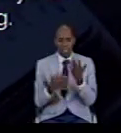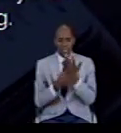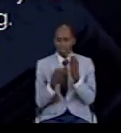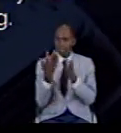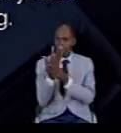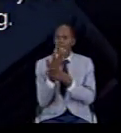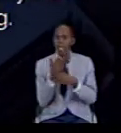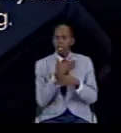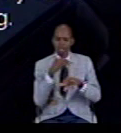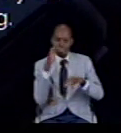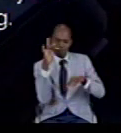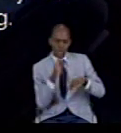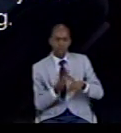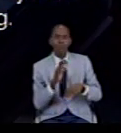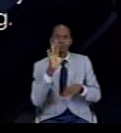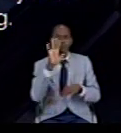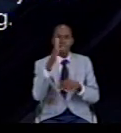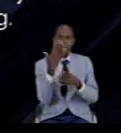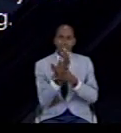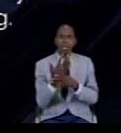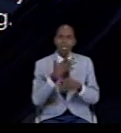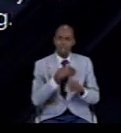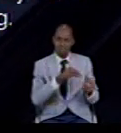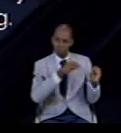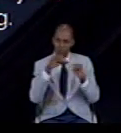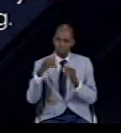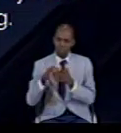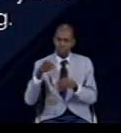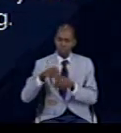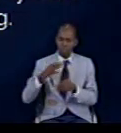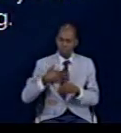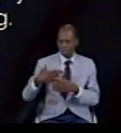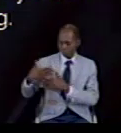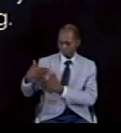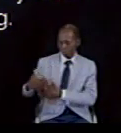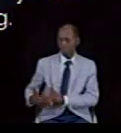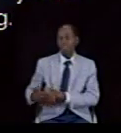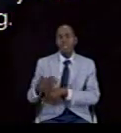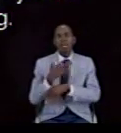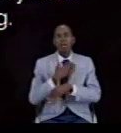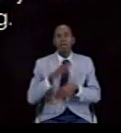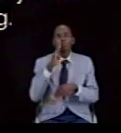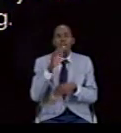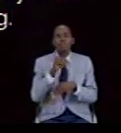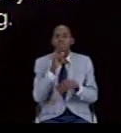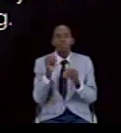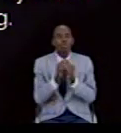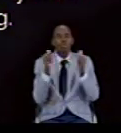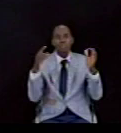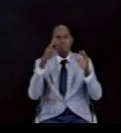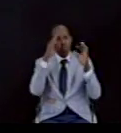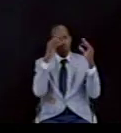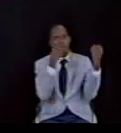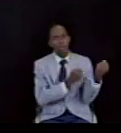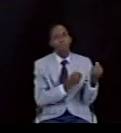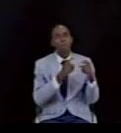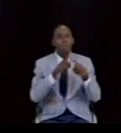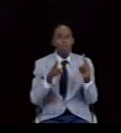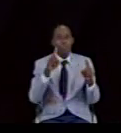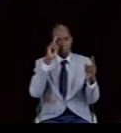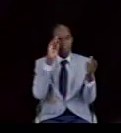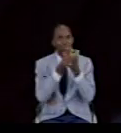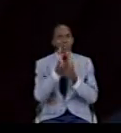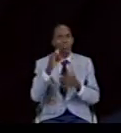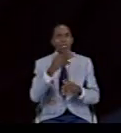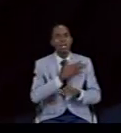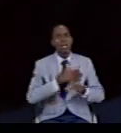reach hither thy hand, and thrust it into my side, and be not faithless, but believing. And Thomas